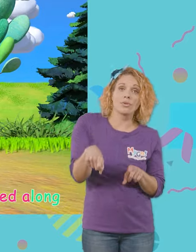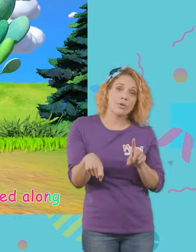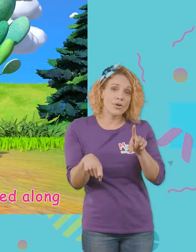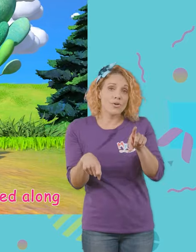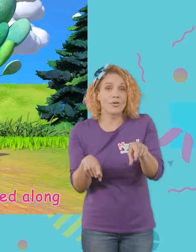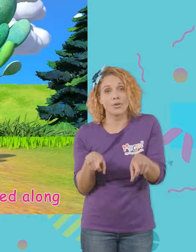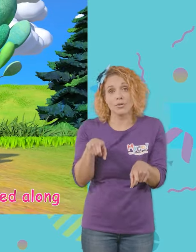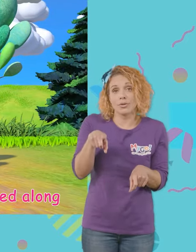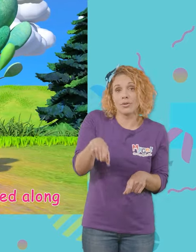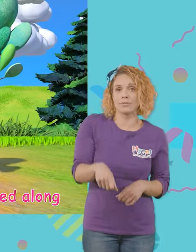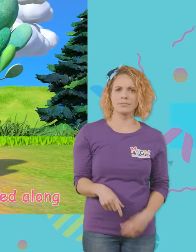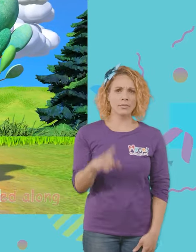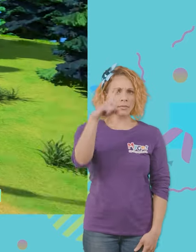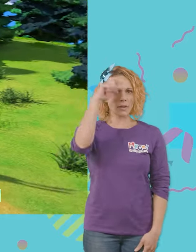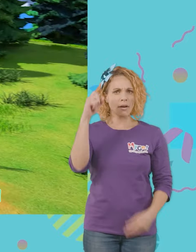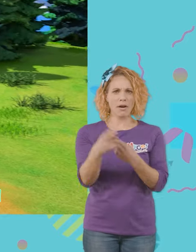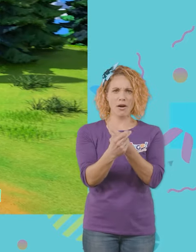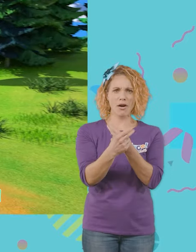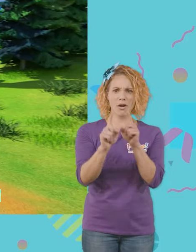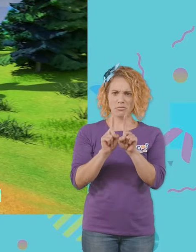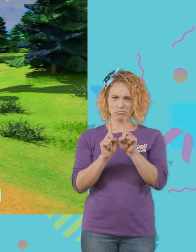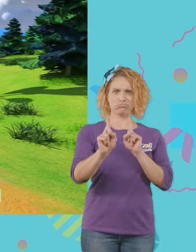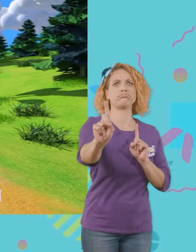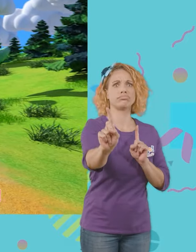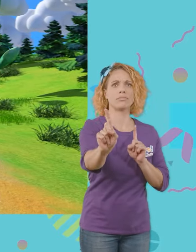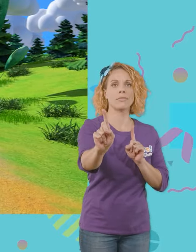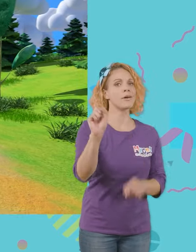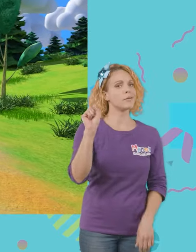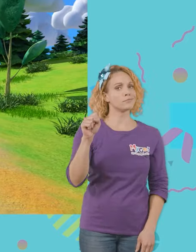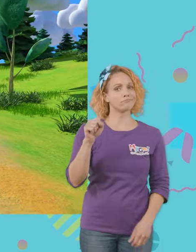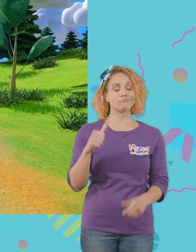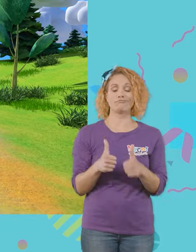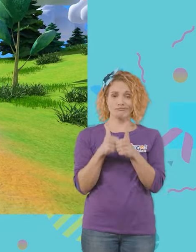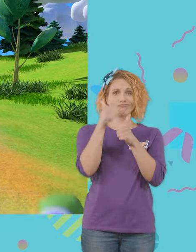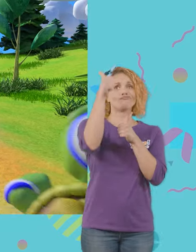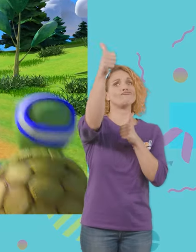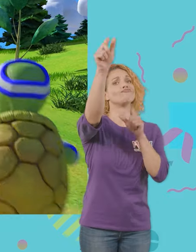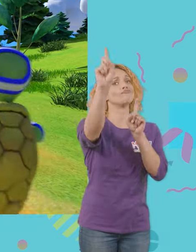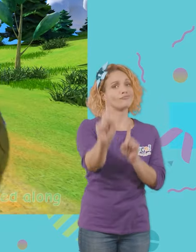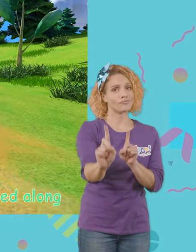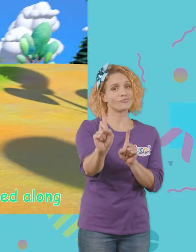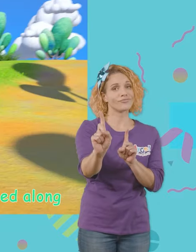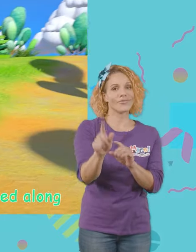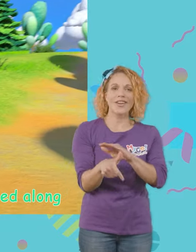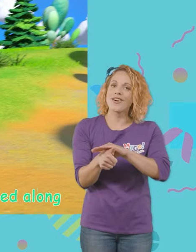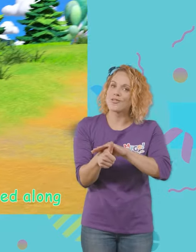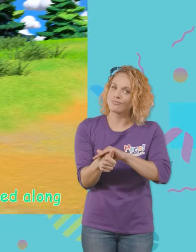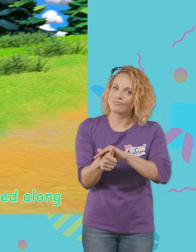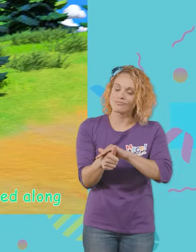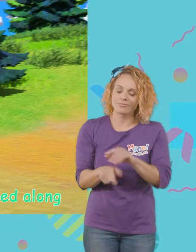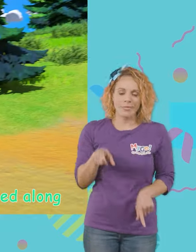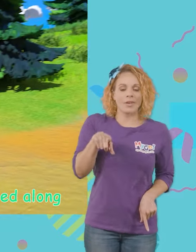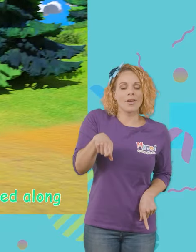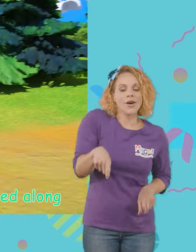crawled along Since the hare so quickly sped he had by now run far ahead Oh yes, the